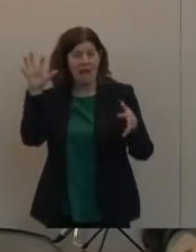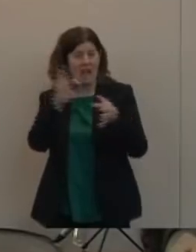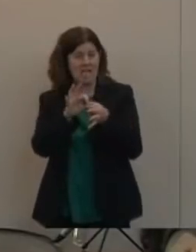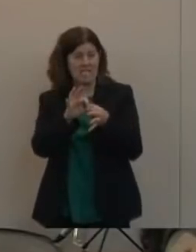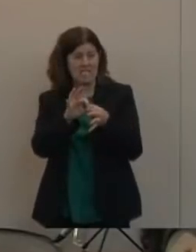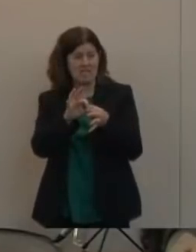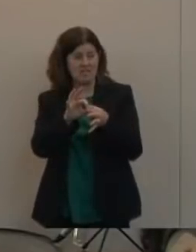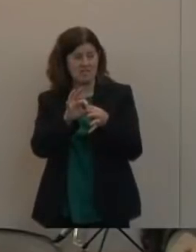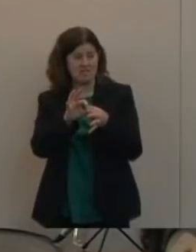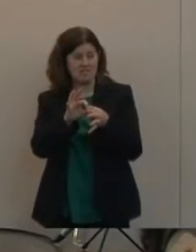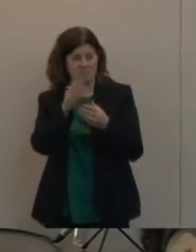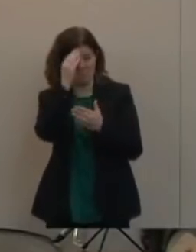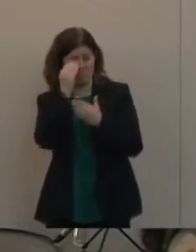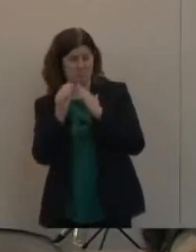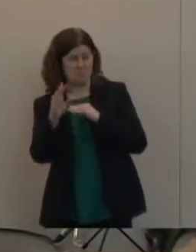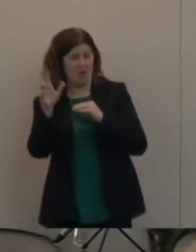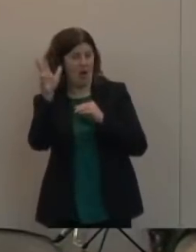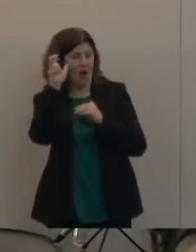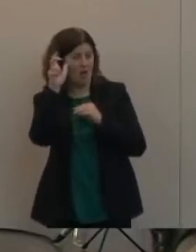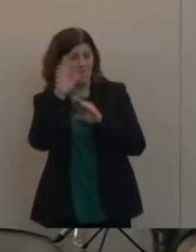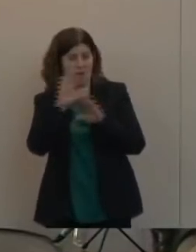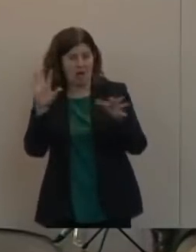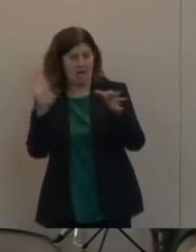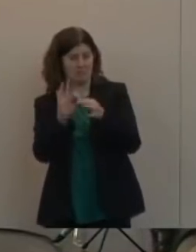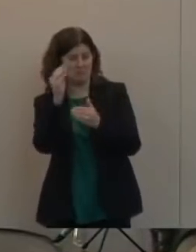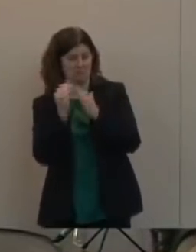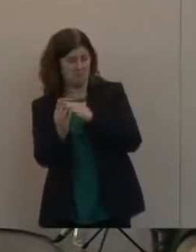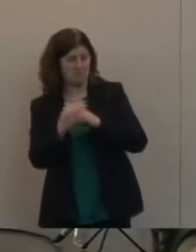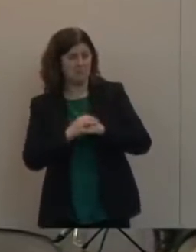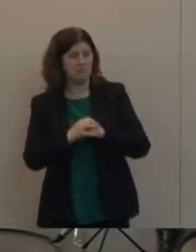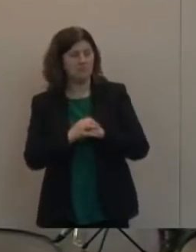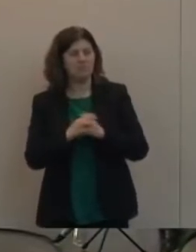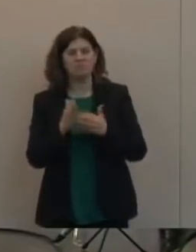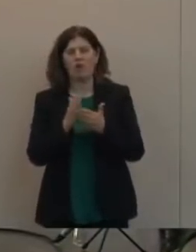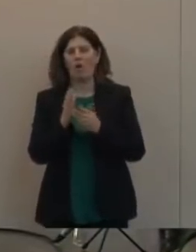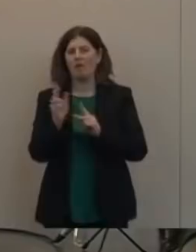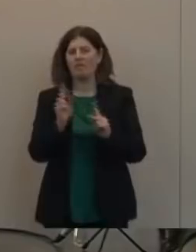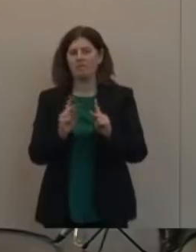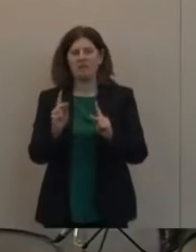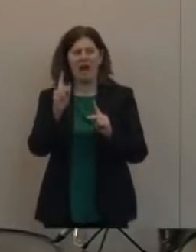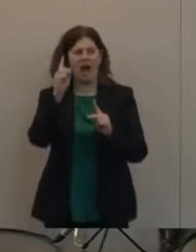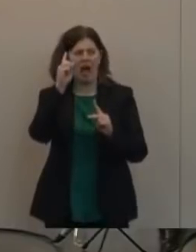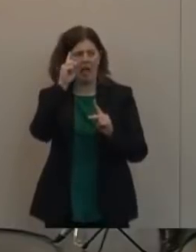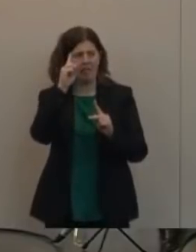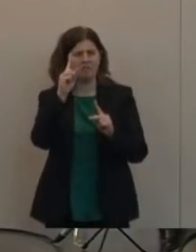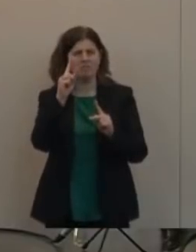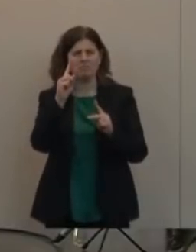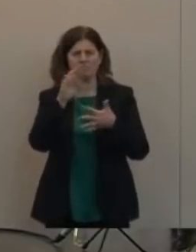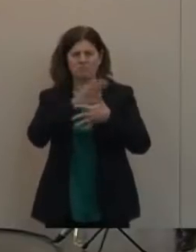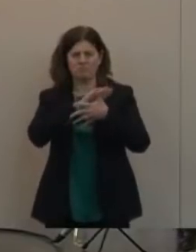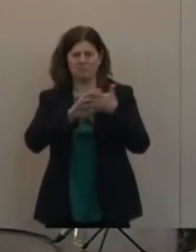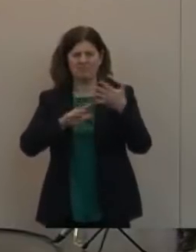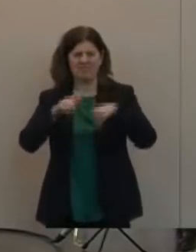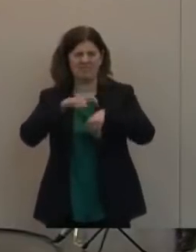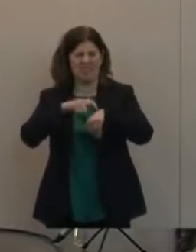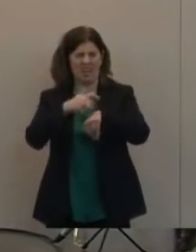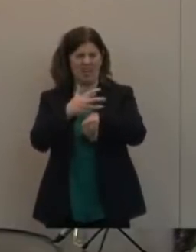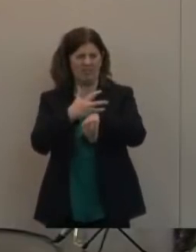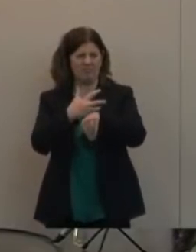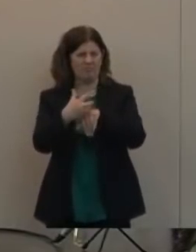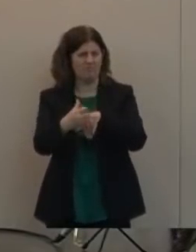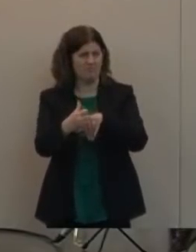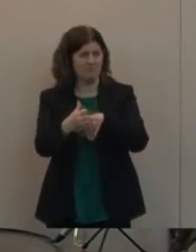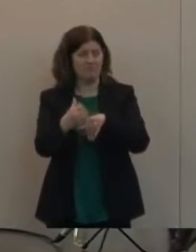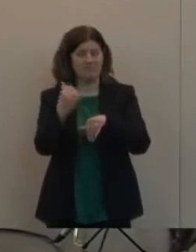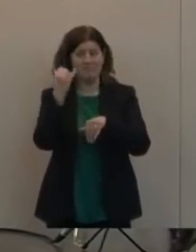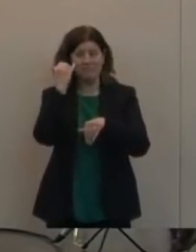connected, FYI. All right, folks, I think that is all we have time for today. I apologize to anyone